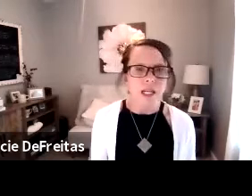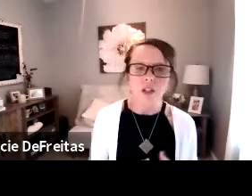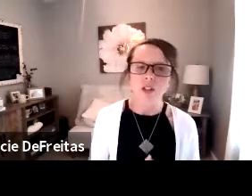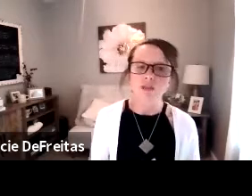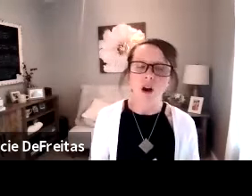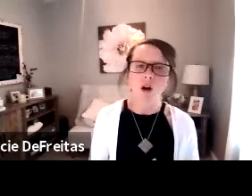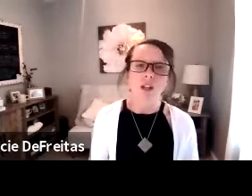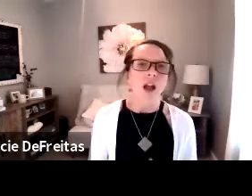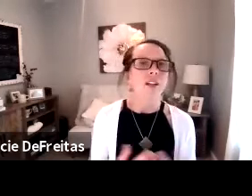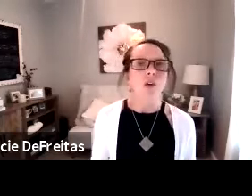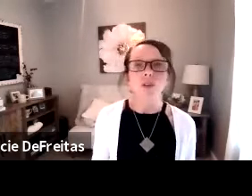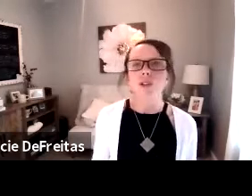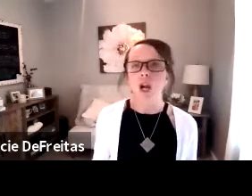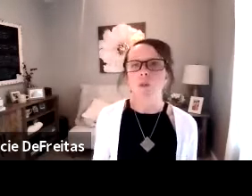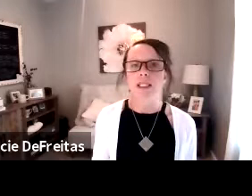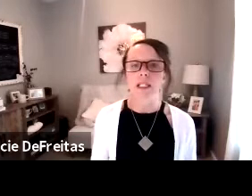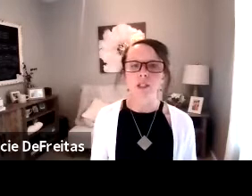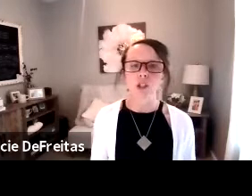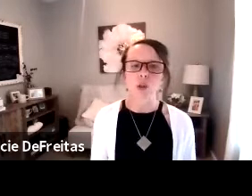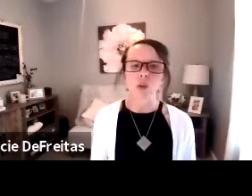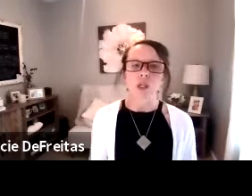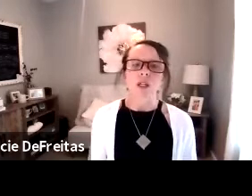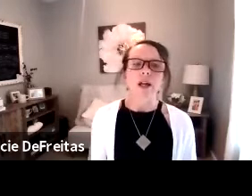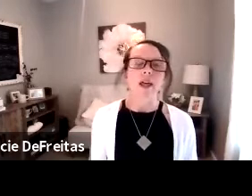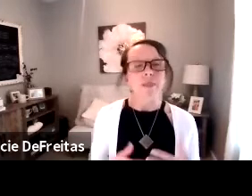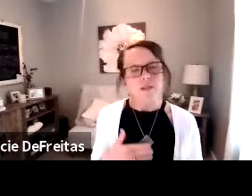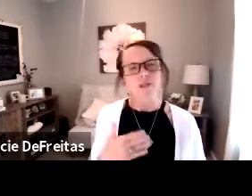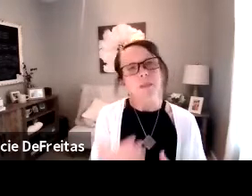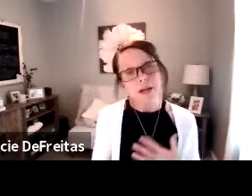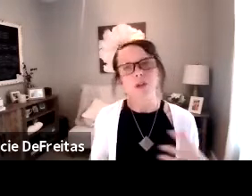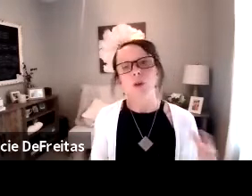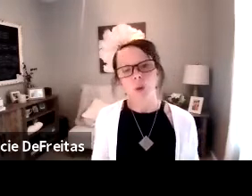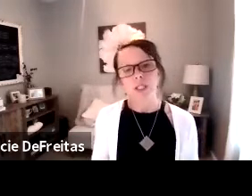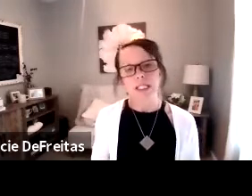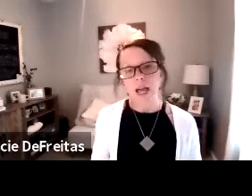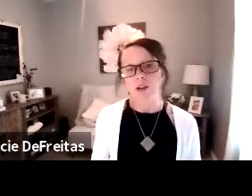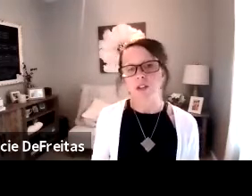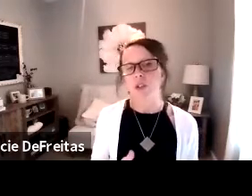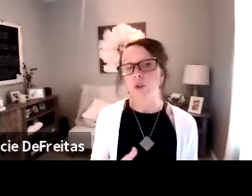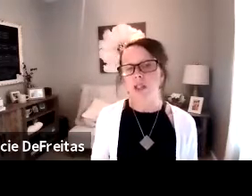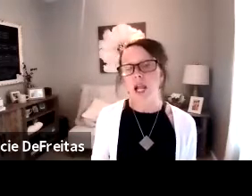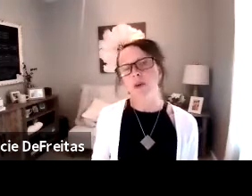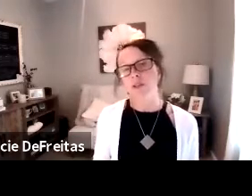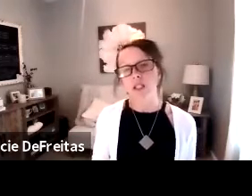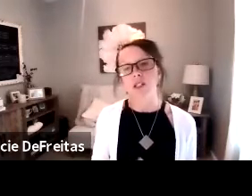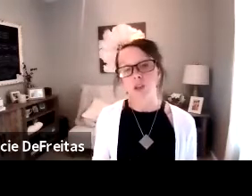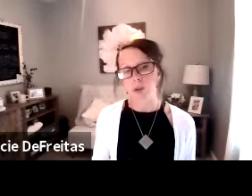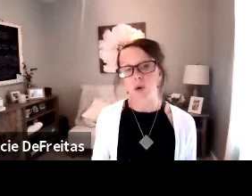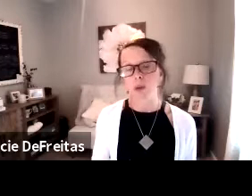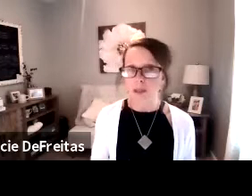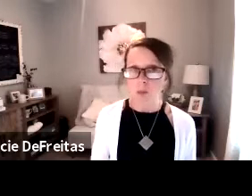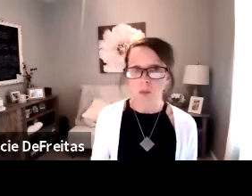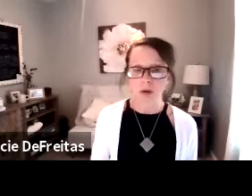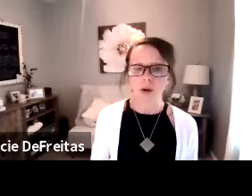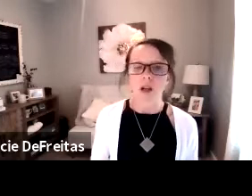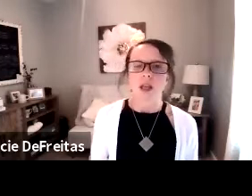the limitations involved, and of course the job-related issues. And then from there, you can work together to collaboratively